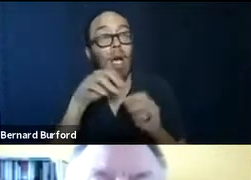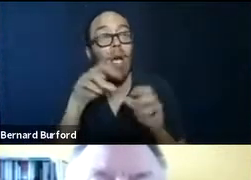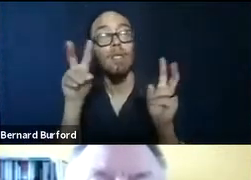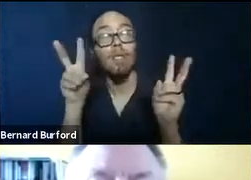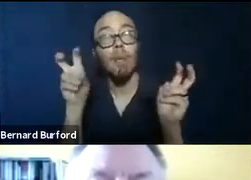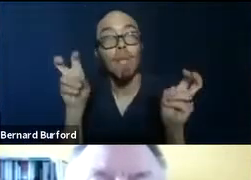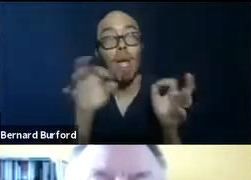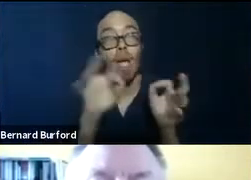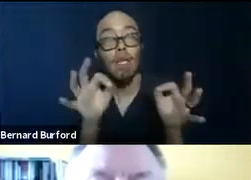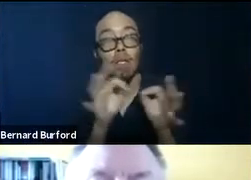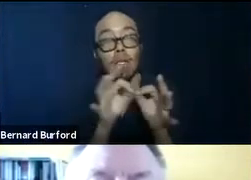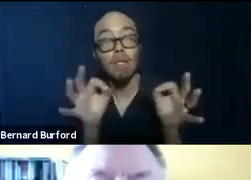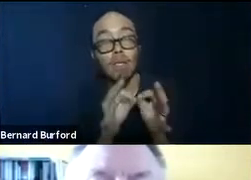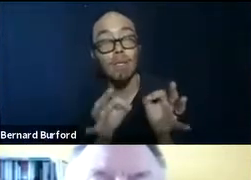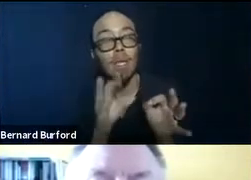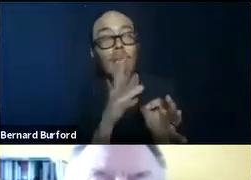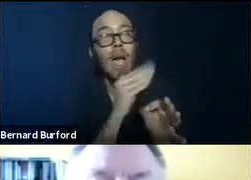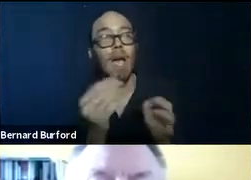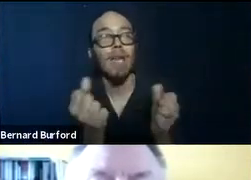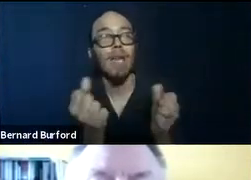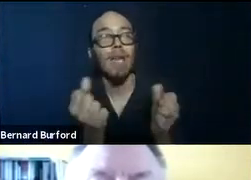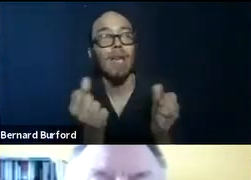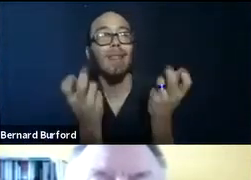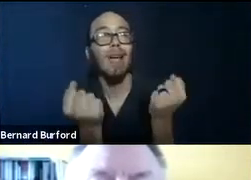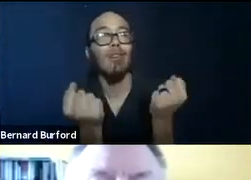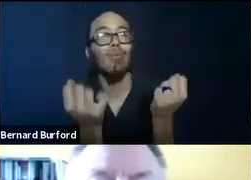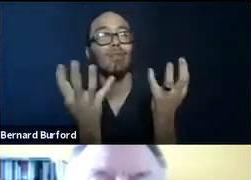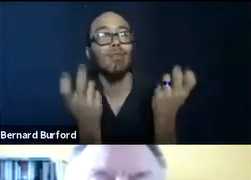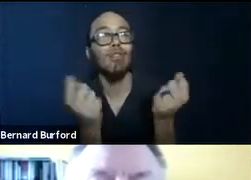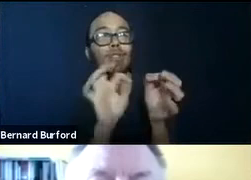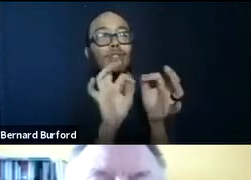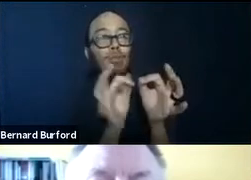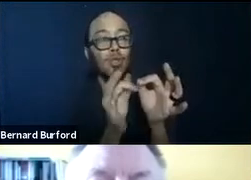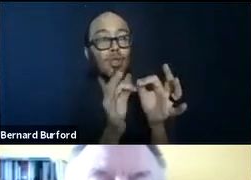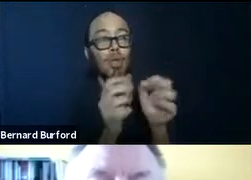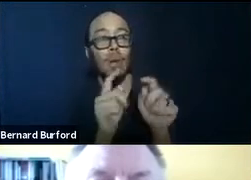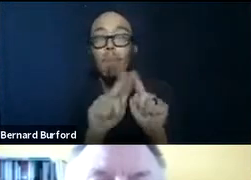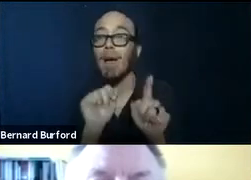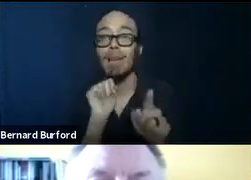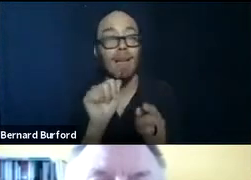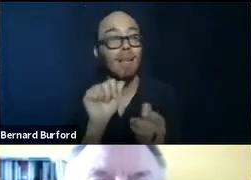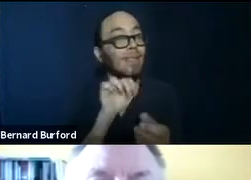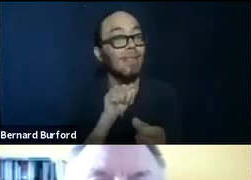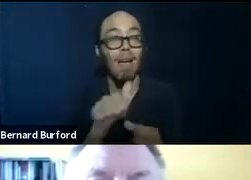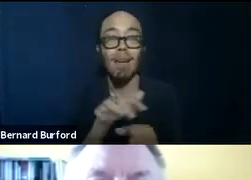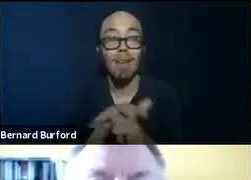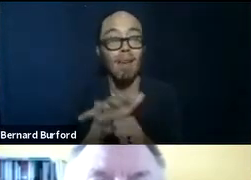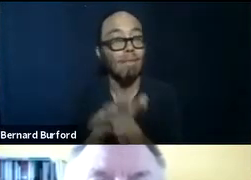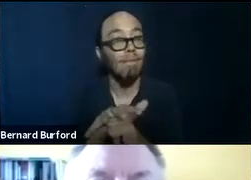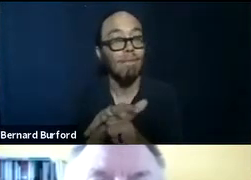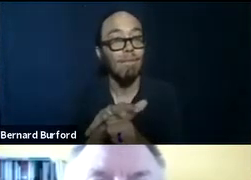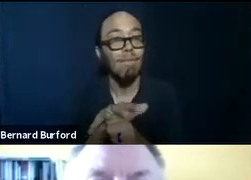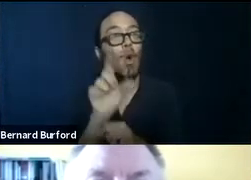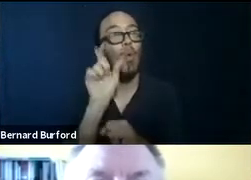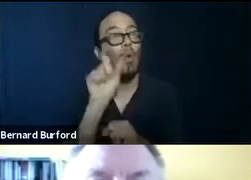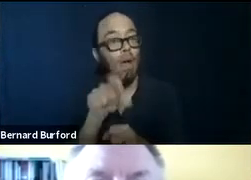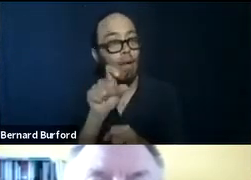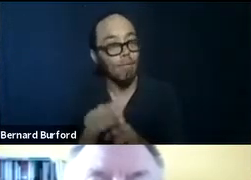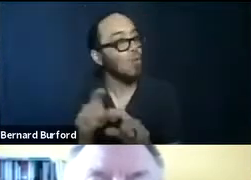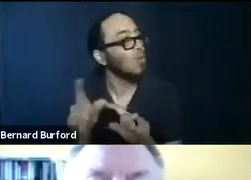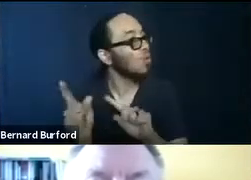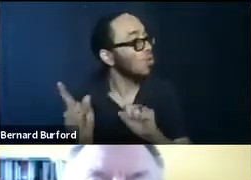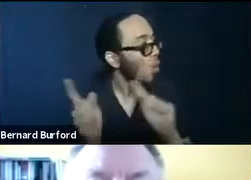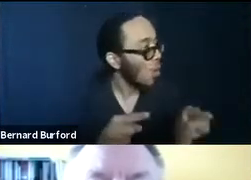subtitles and sign language translator, but that's not enough. We have to go a